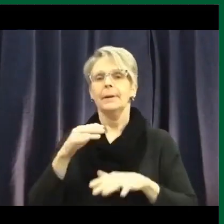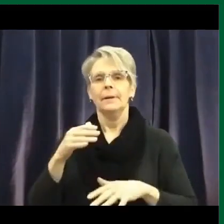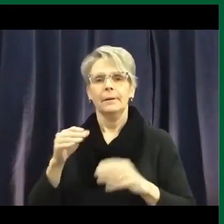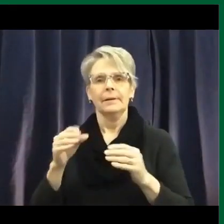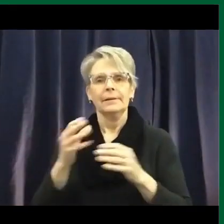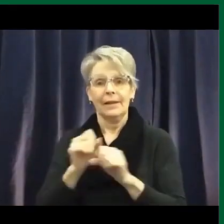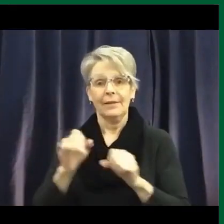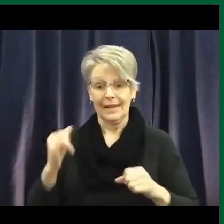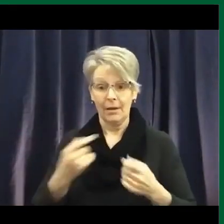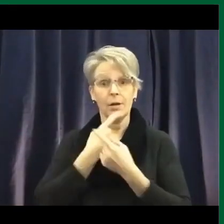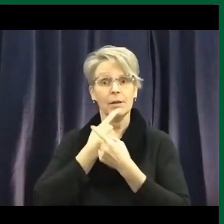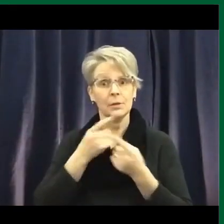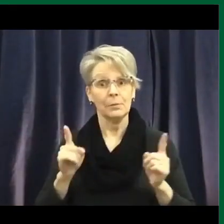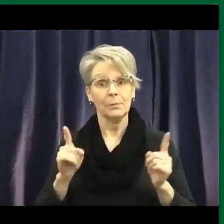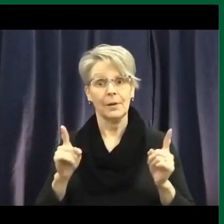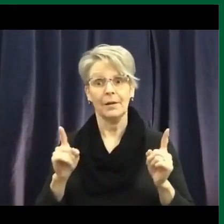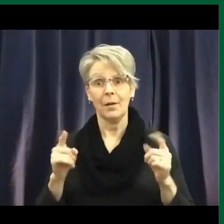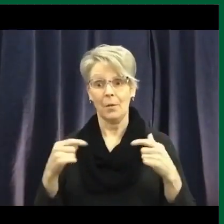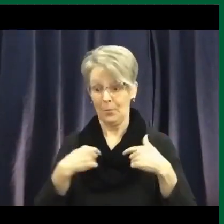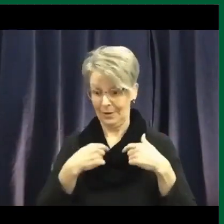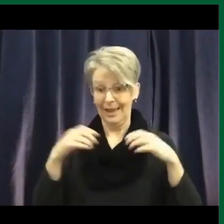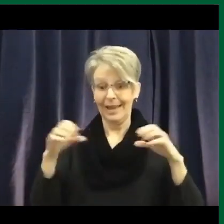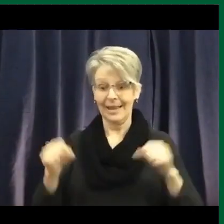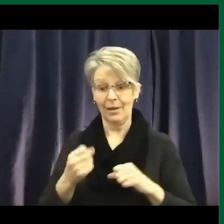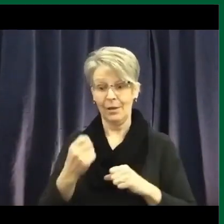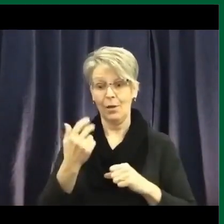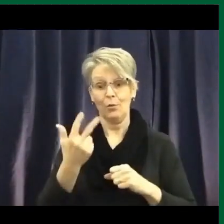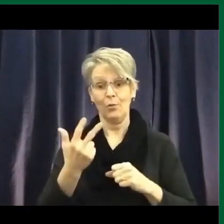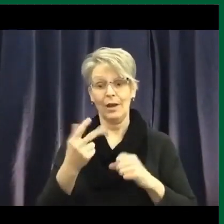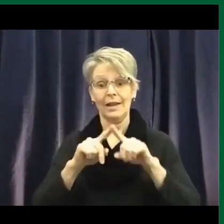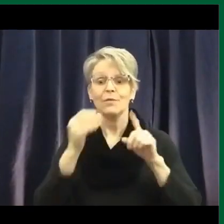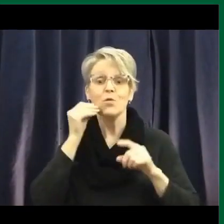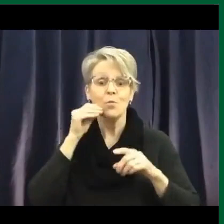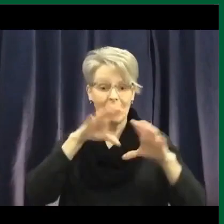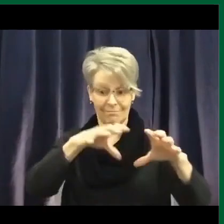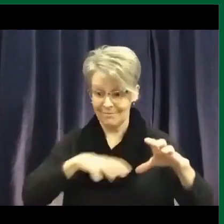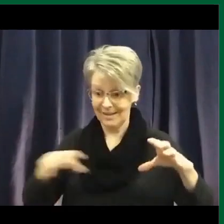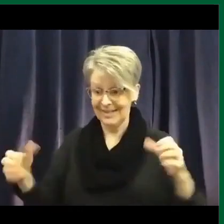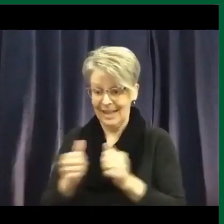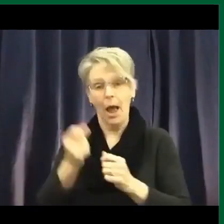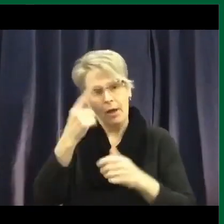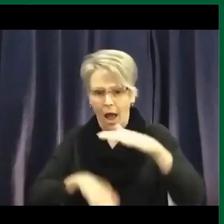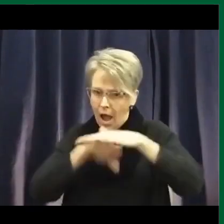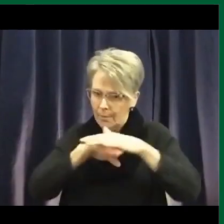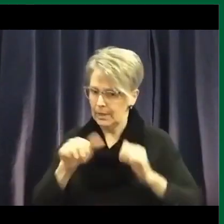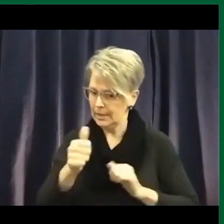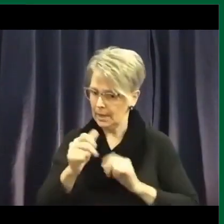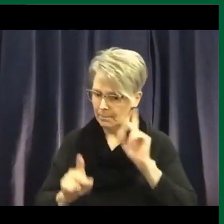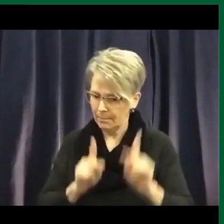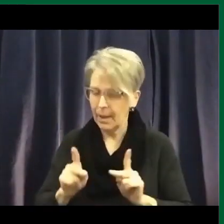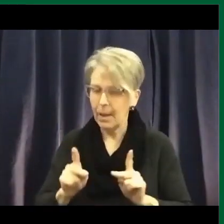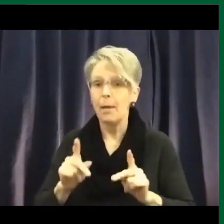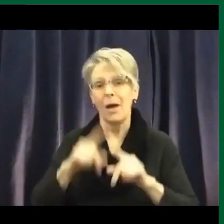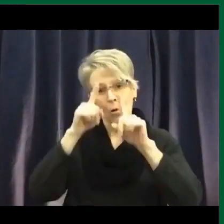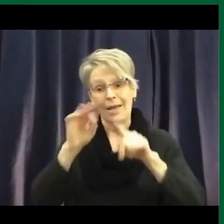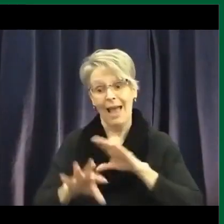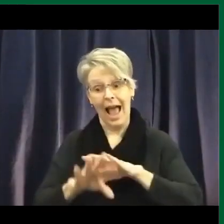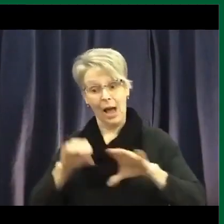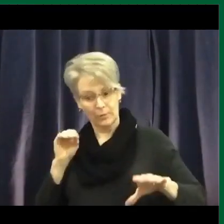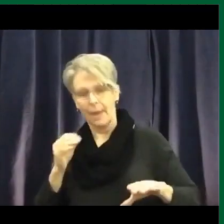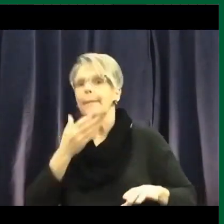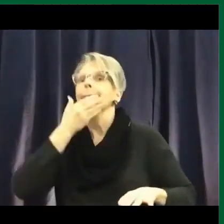announcement of the ability for us to gather 3 households up to 10 people, doing as much as possible outdoors with people who are not in our